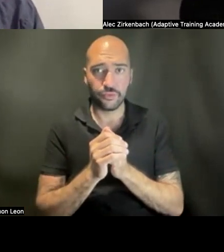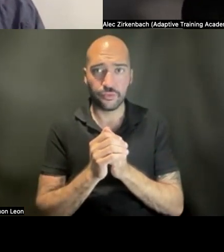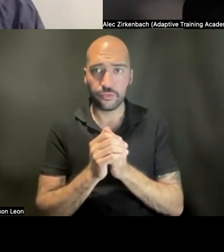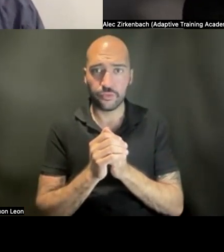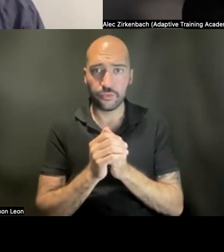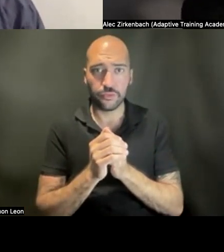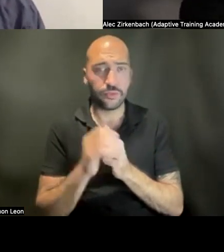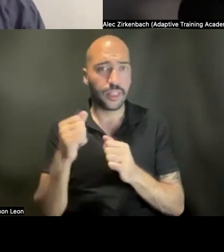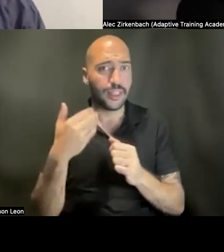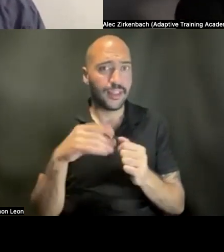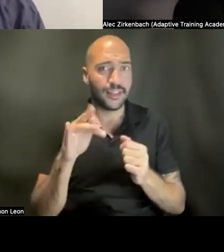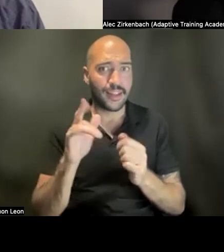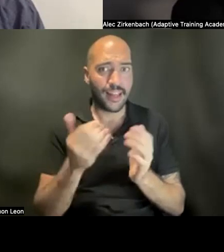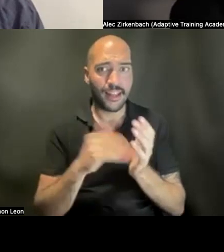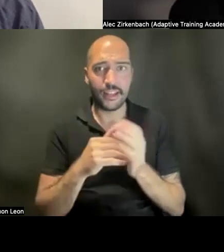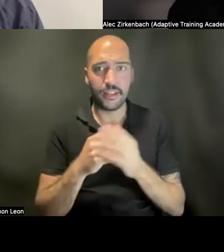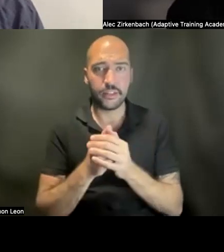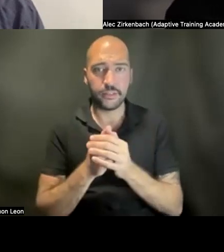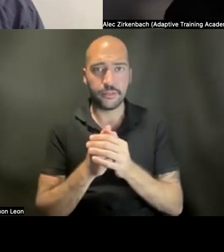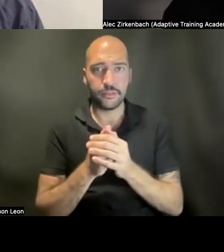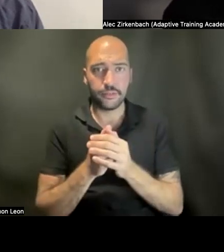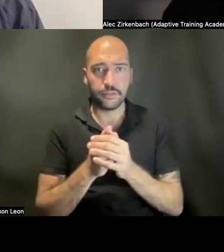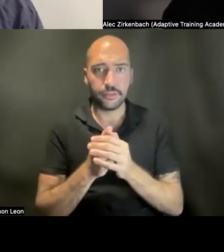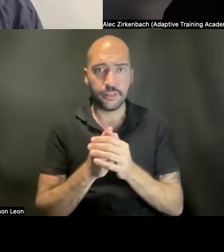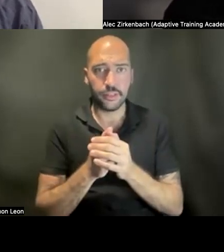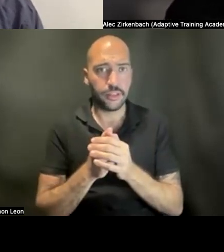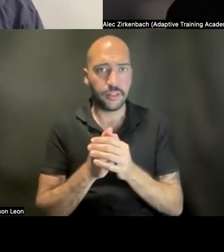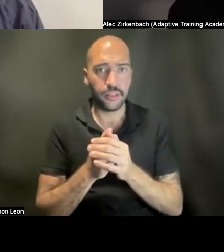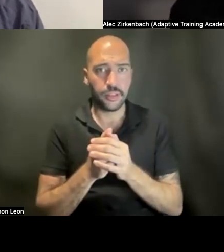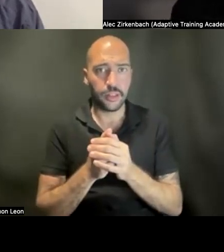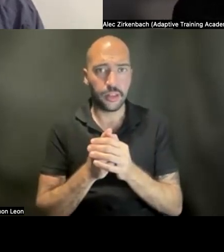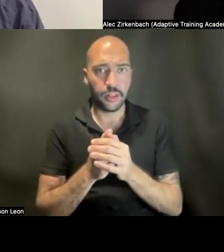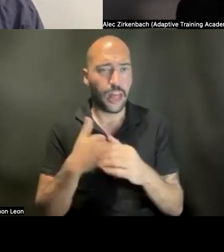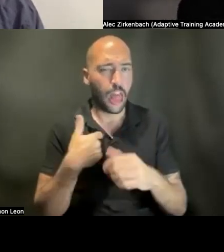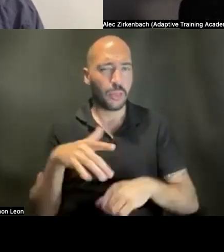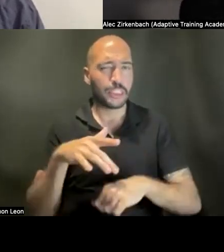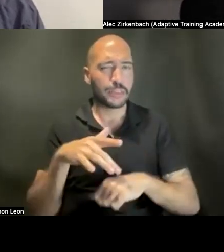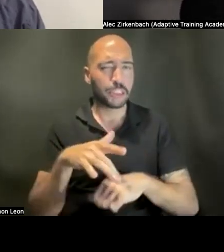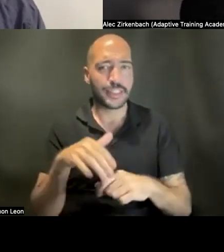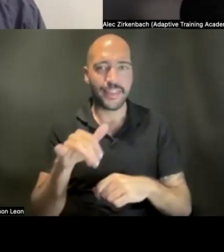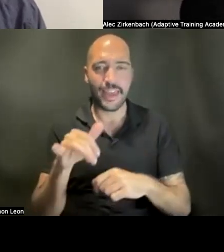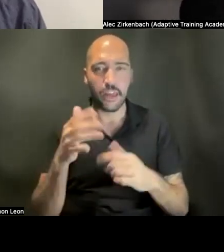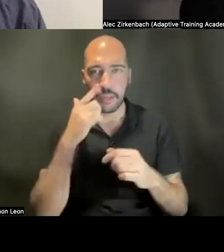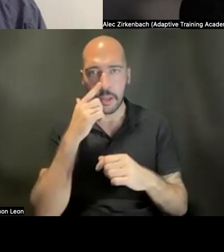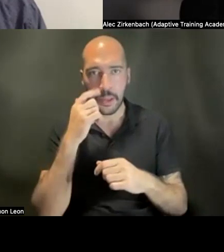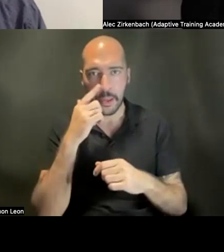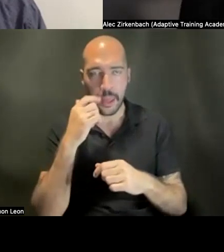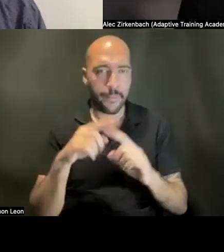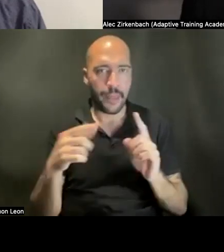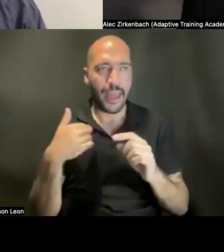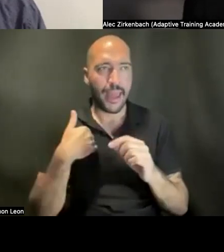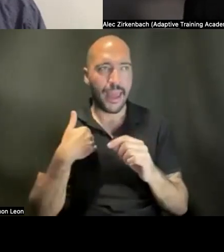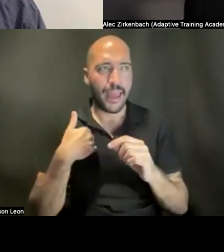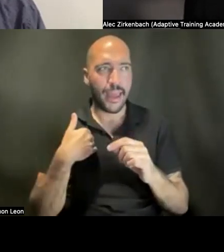Yeah, this is Kyle again. Yeah, I mean, I kind of touched on it already, but I'd